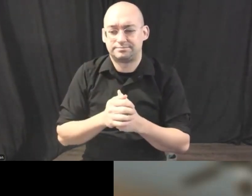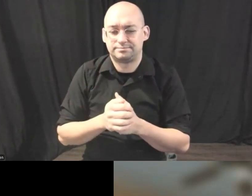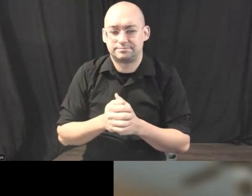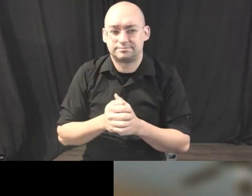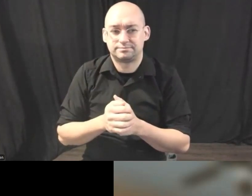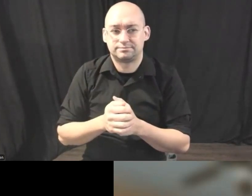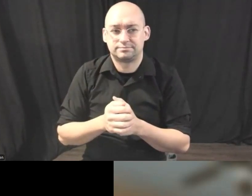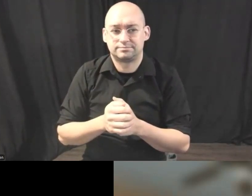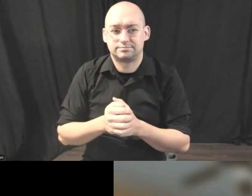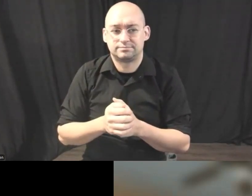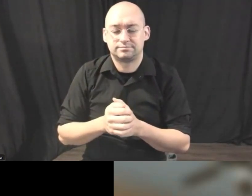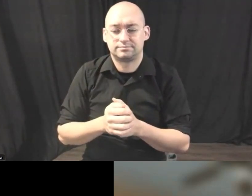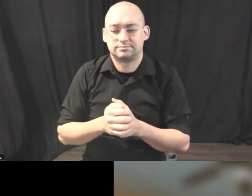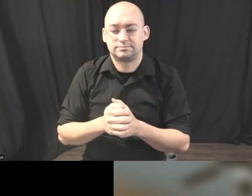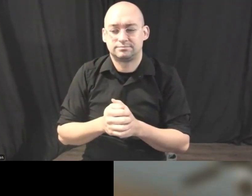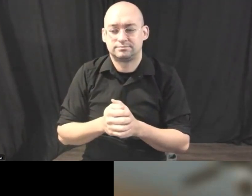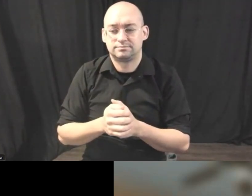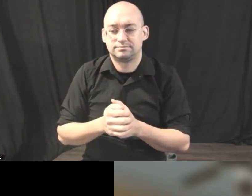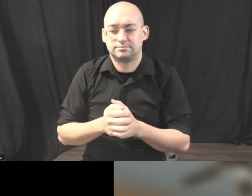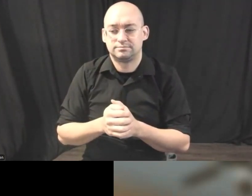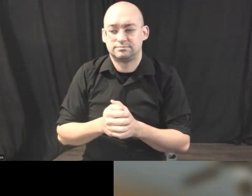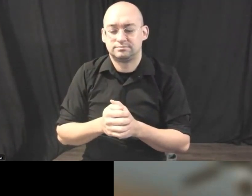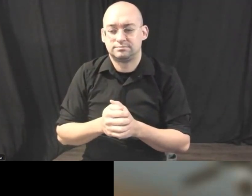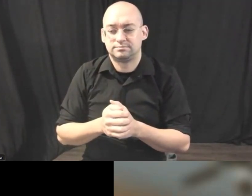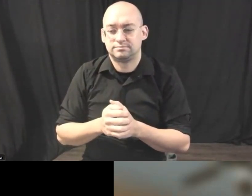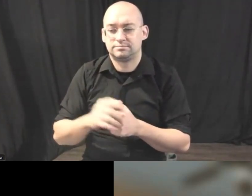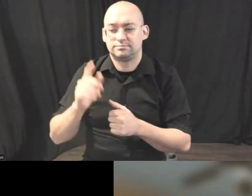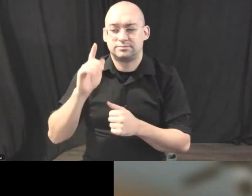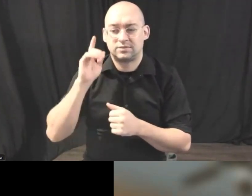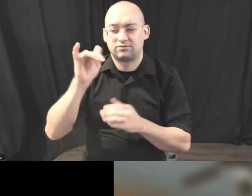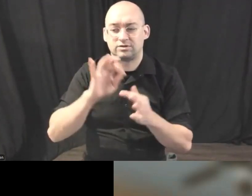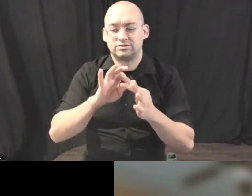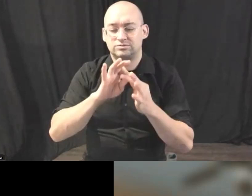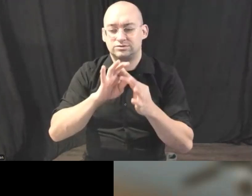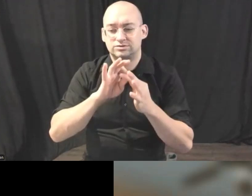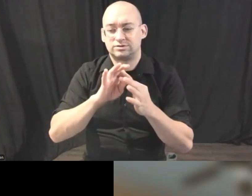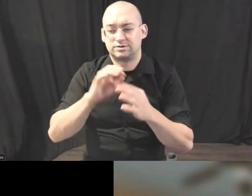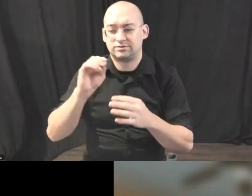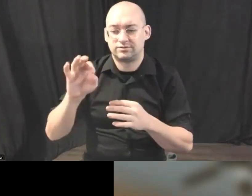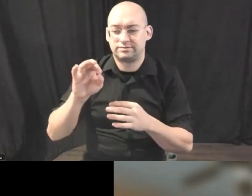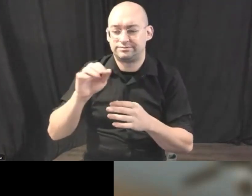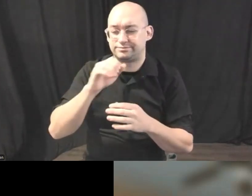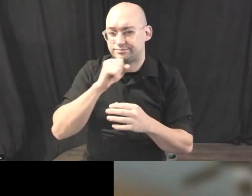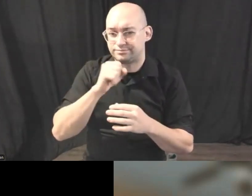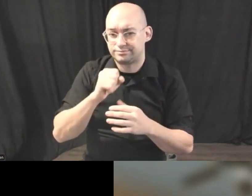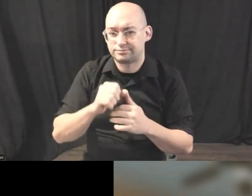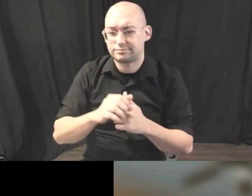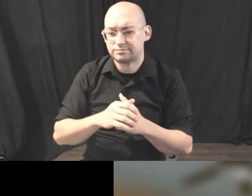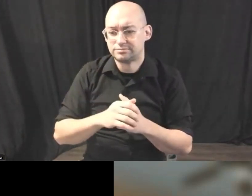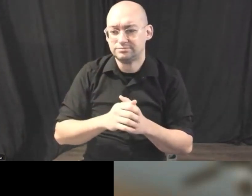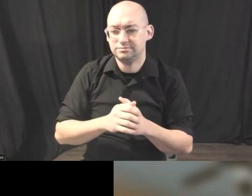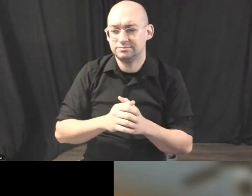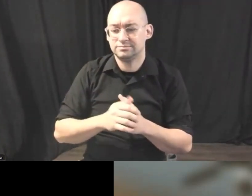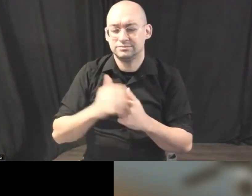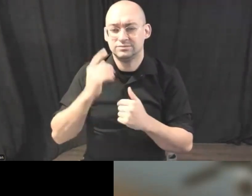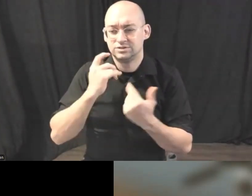Good morning, good to see you guys. Christina Mills from NOW, the California Association of Area Agencies on Aging. Just want to add a